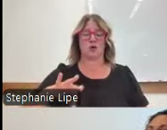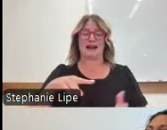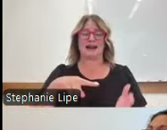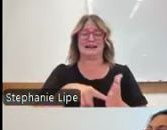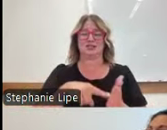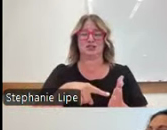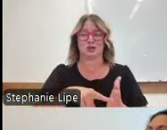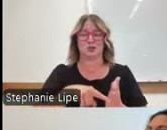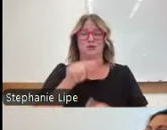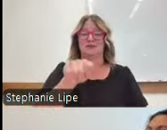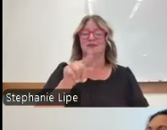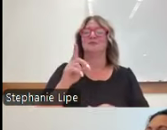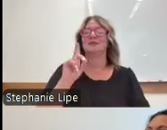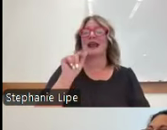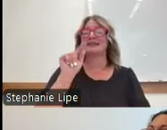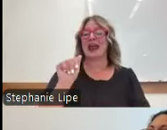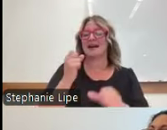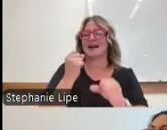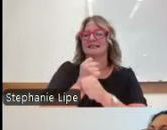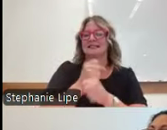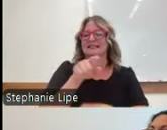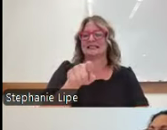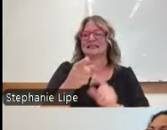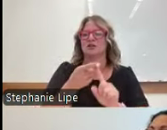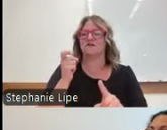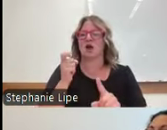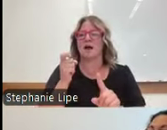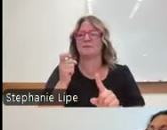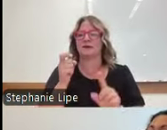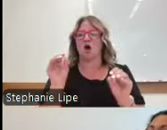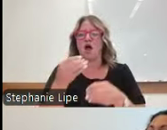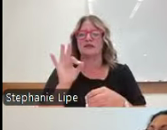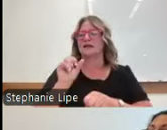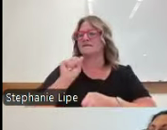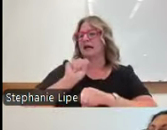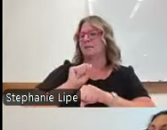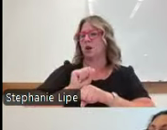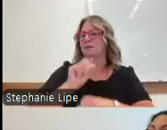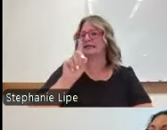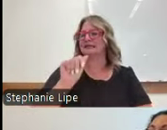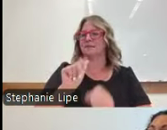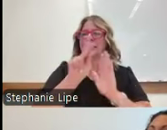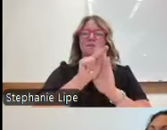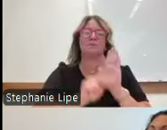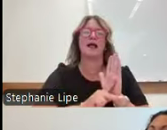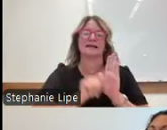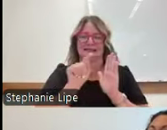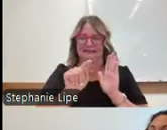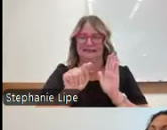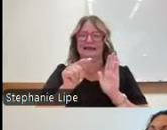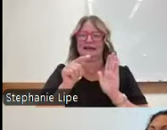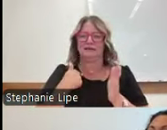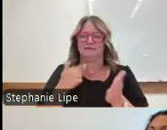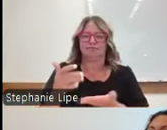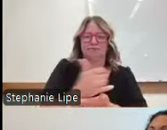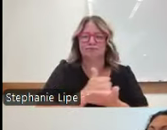I need to give credit where it's due. This is the data and the statistics from the Office of Employment